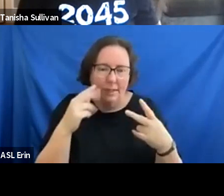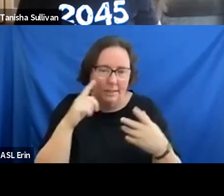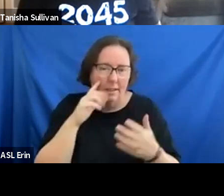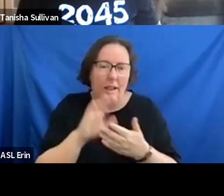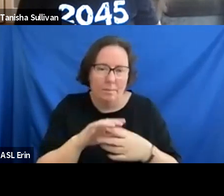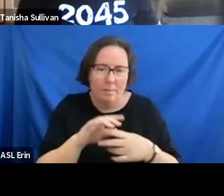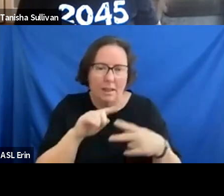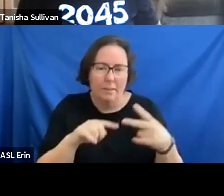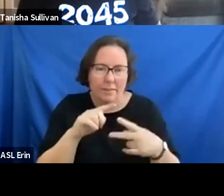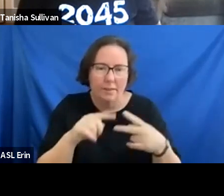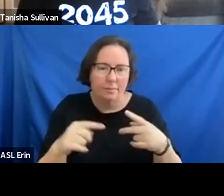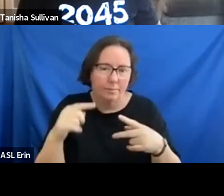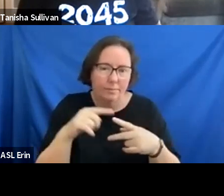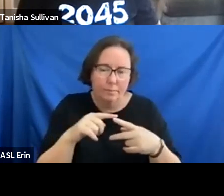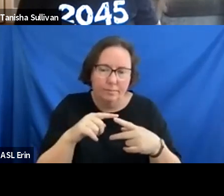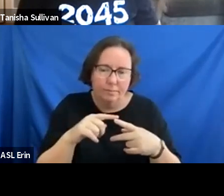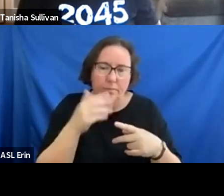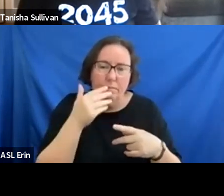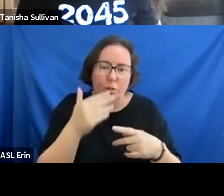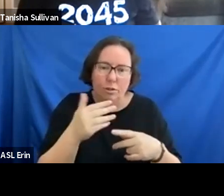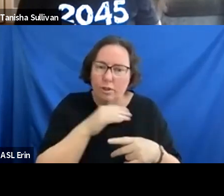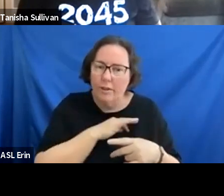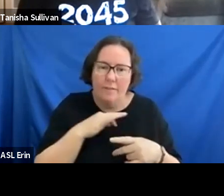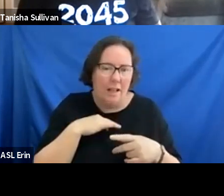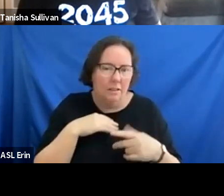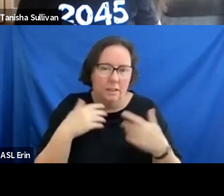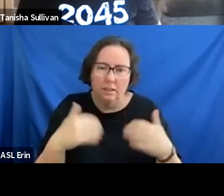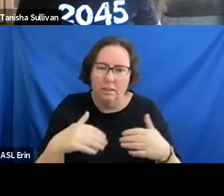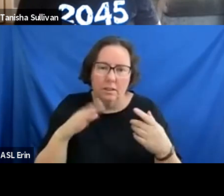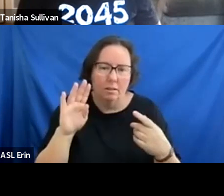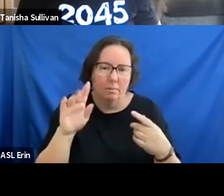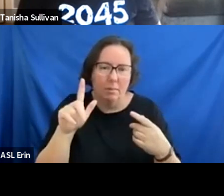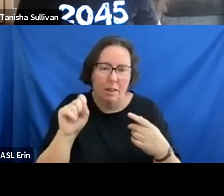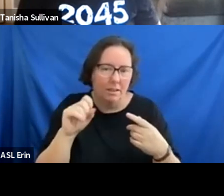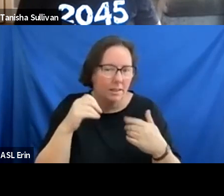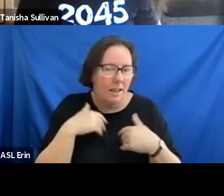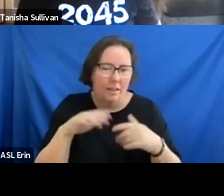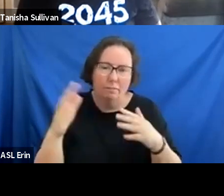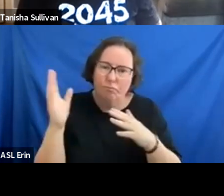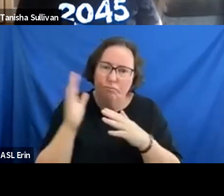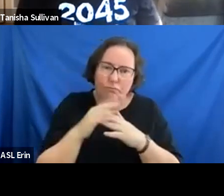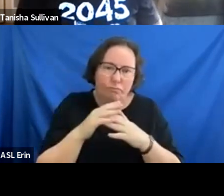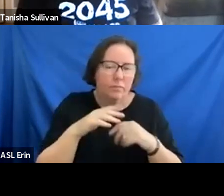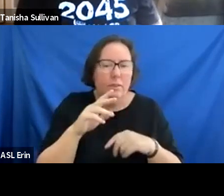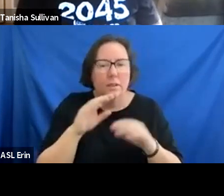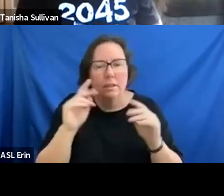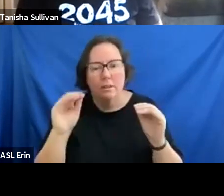attributed to this success. One is a good faculty. Boston Latin has, from principal to the teachers, I